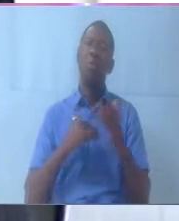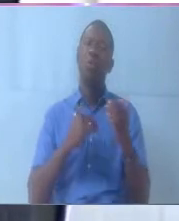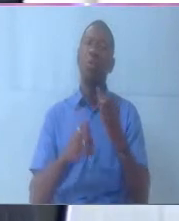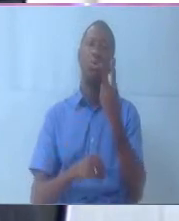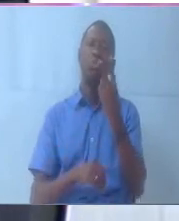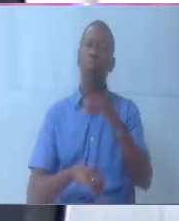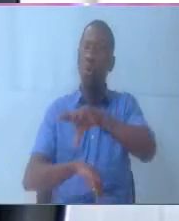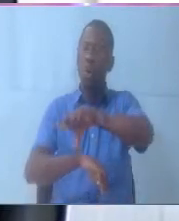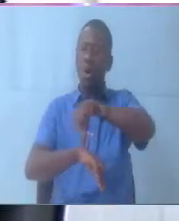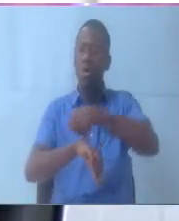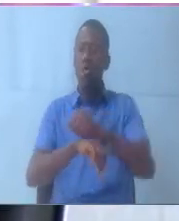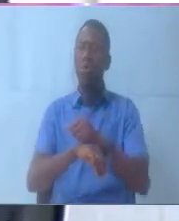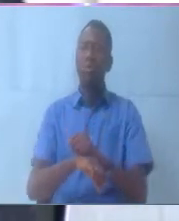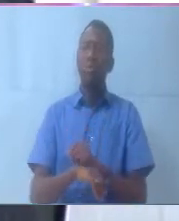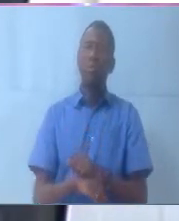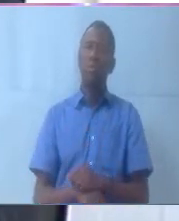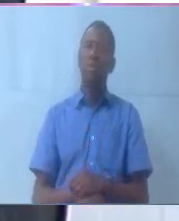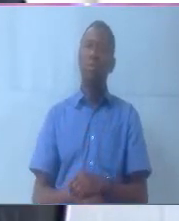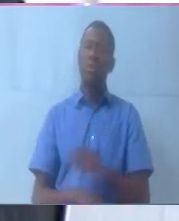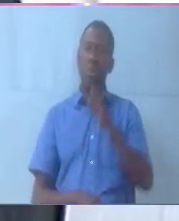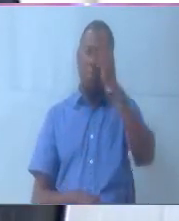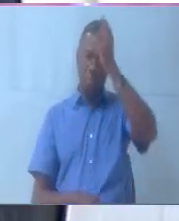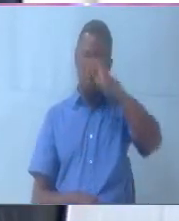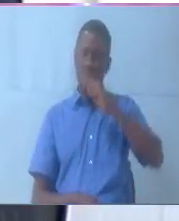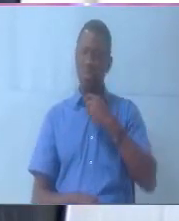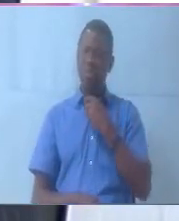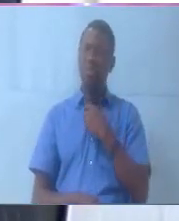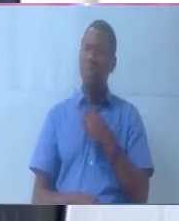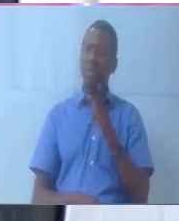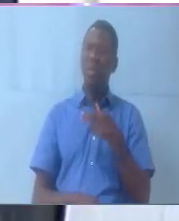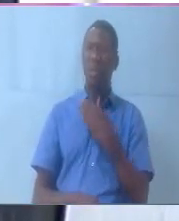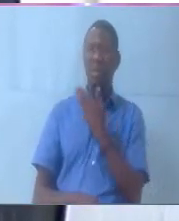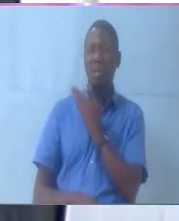the police officers will leave me and my wife in the car. I